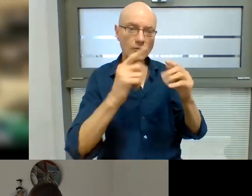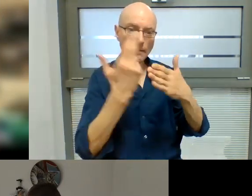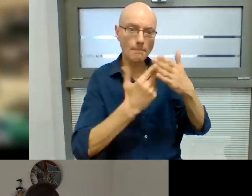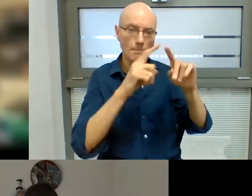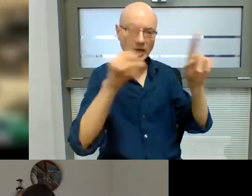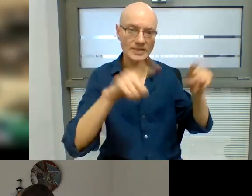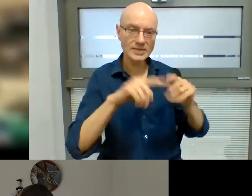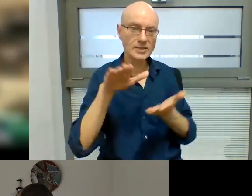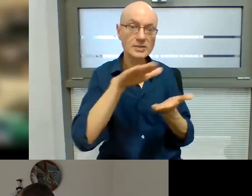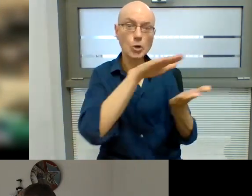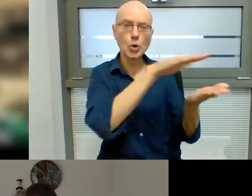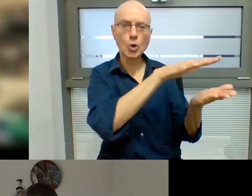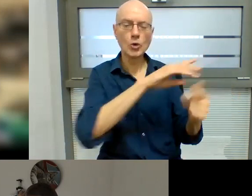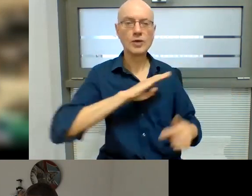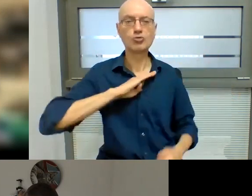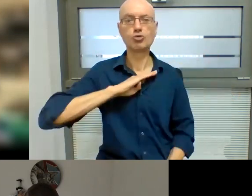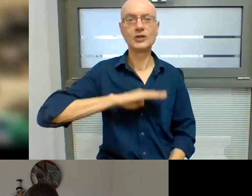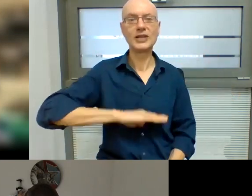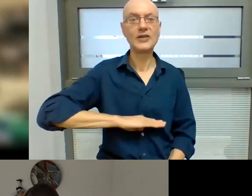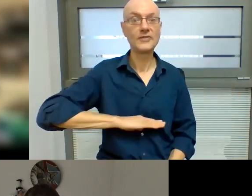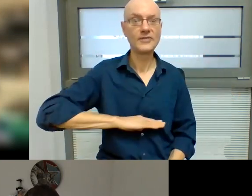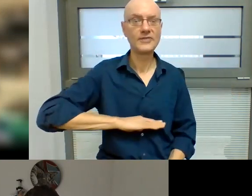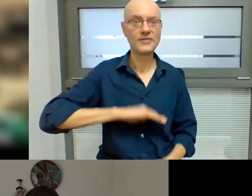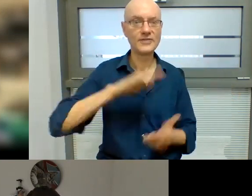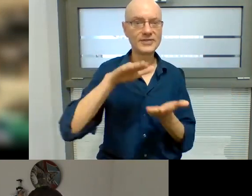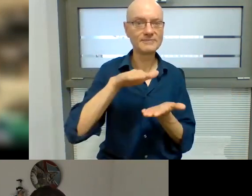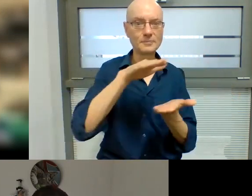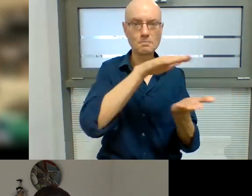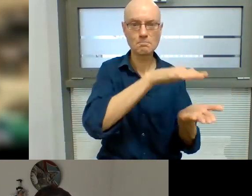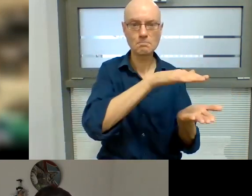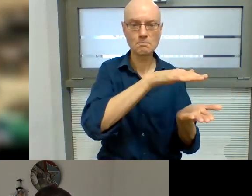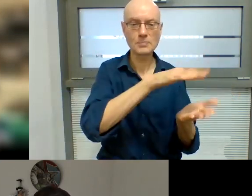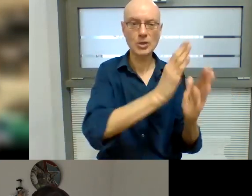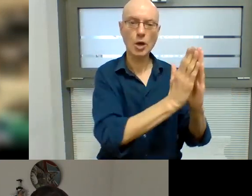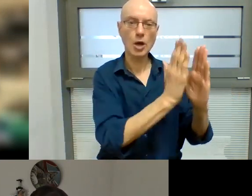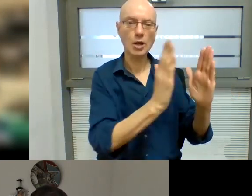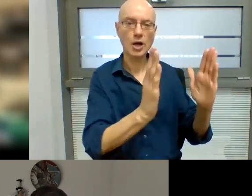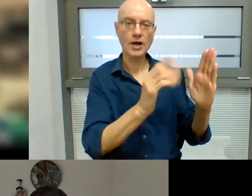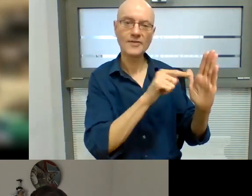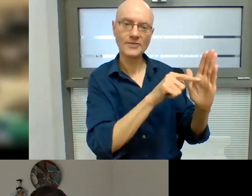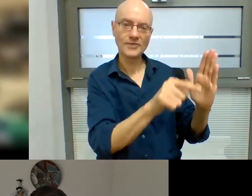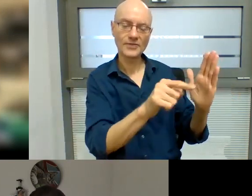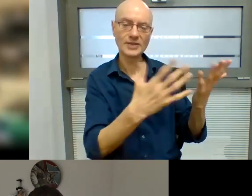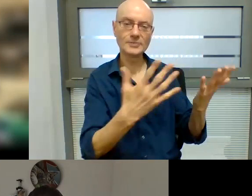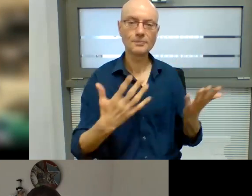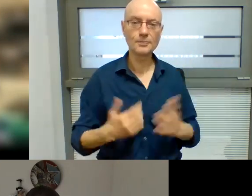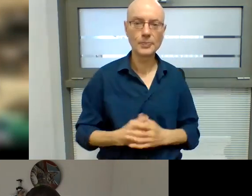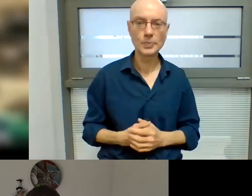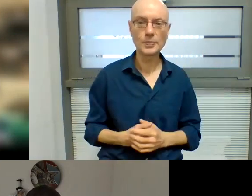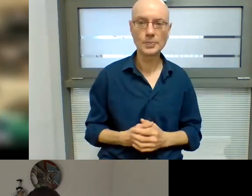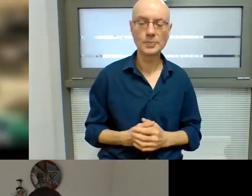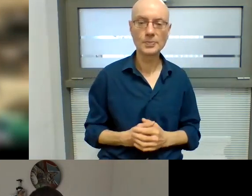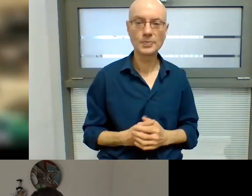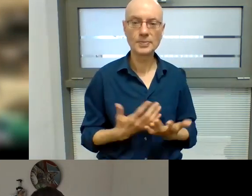a relief to be giving them this work. But yeah, I mean, I'm going